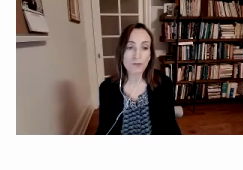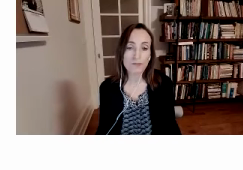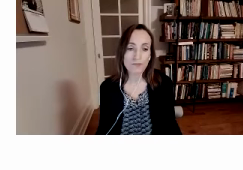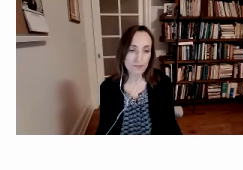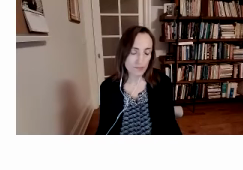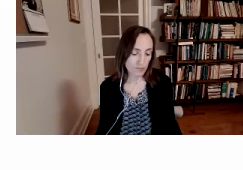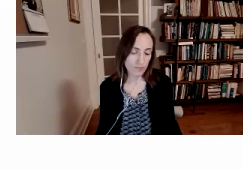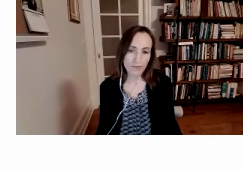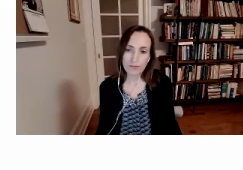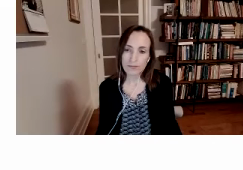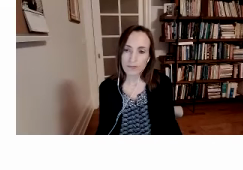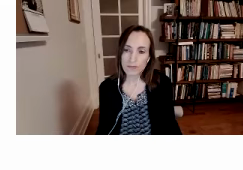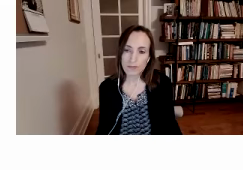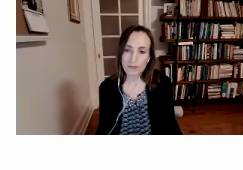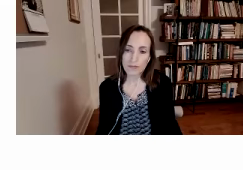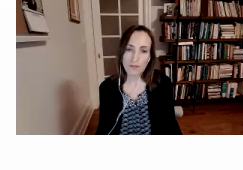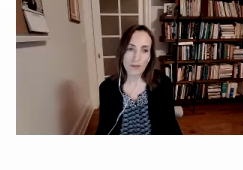new.